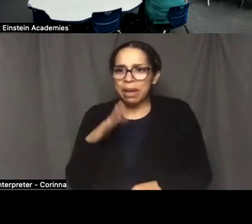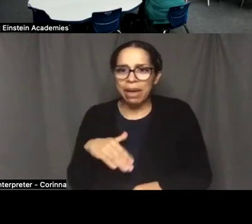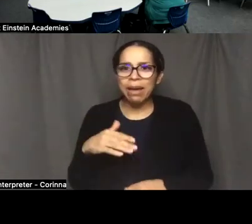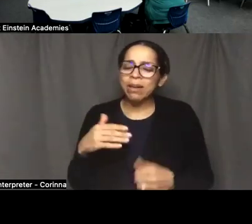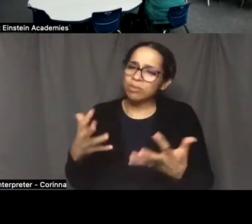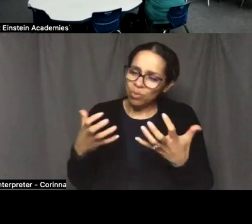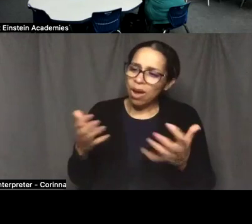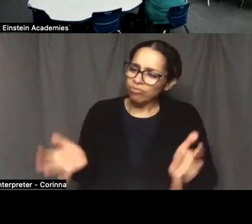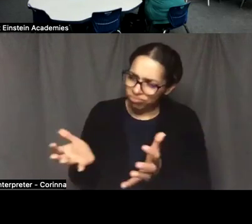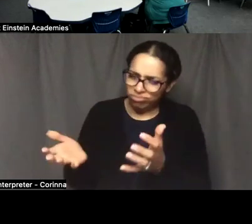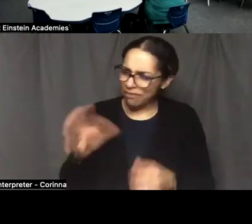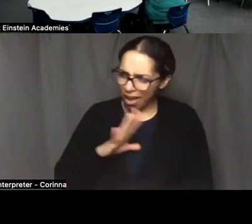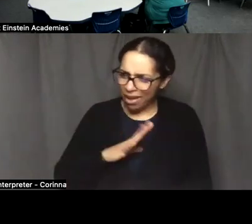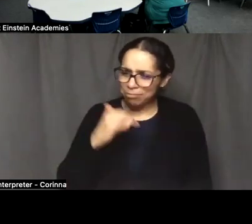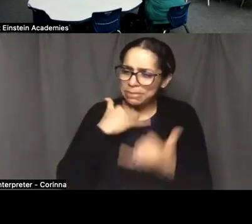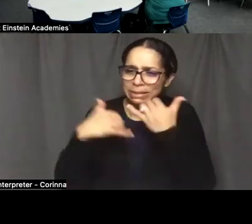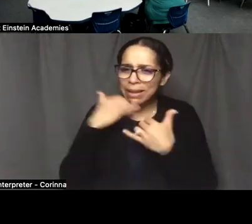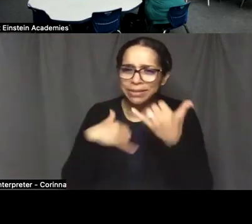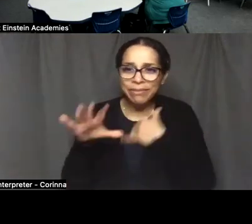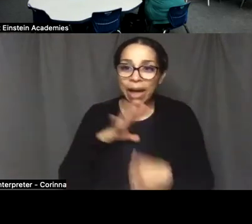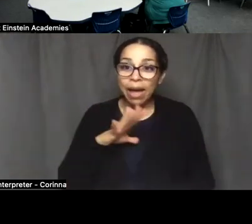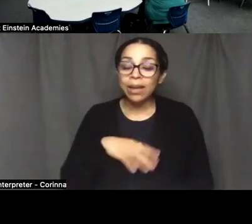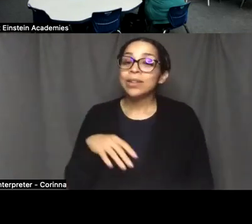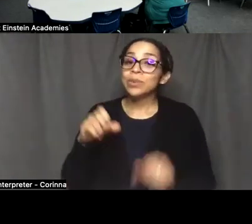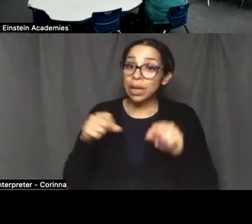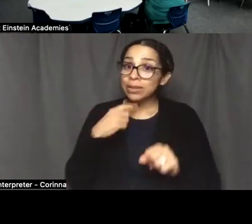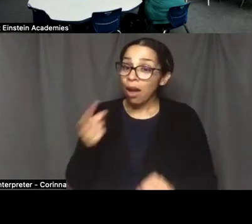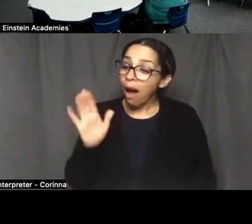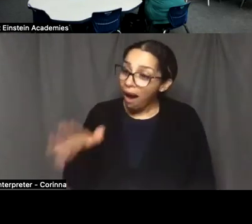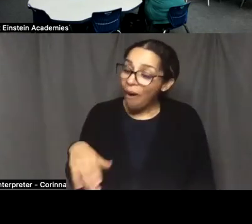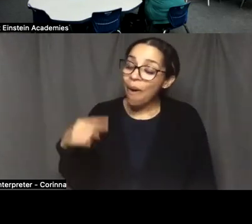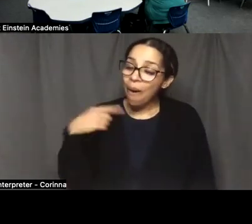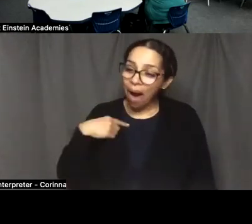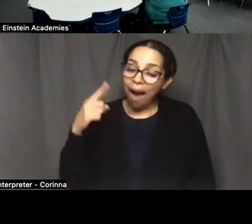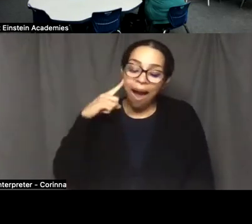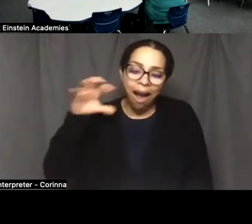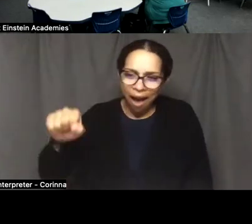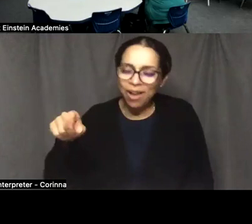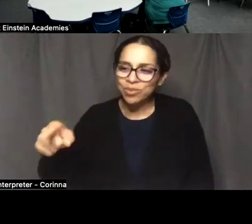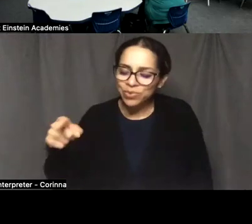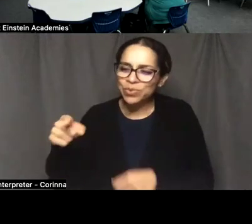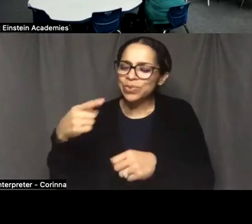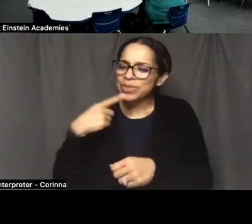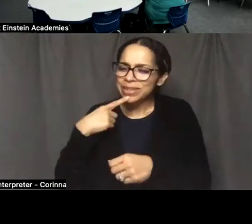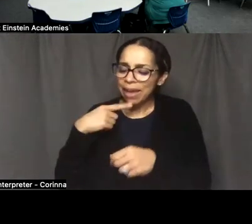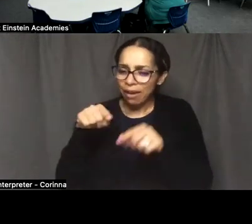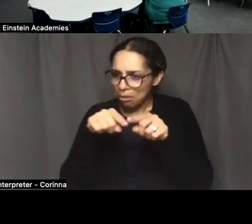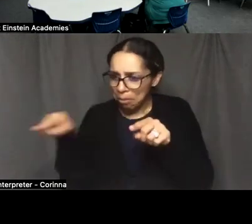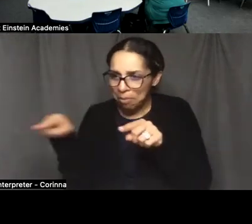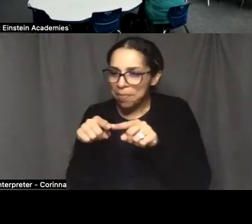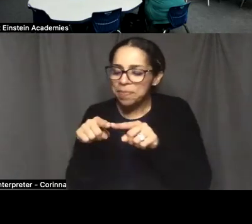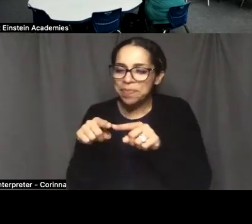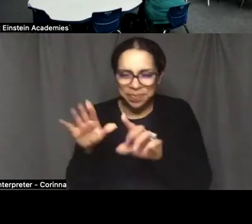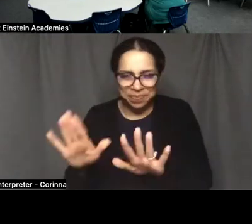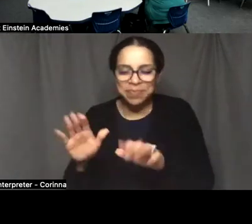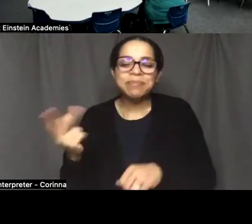might say, oh my gosh, this is what I heard you say. Let's say the sounds together. So you can kind of do it at the same time and